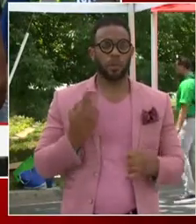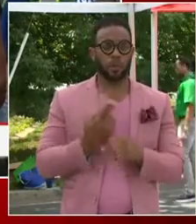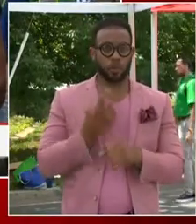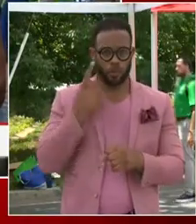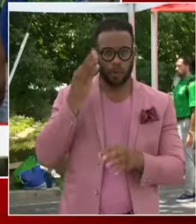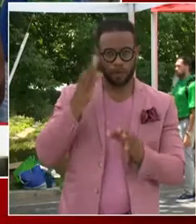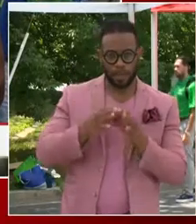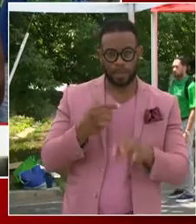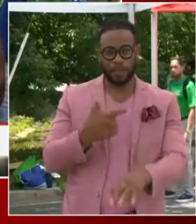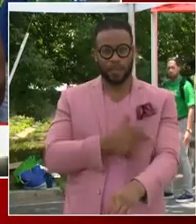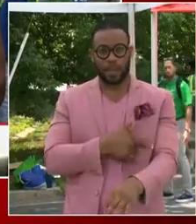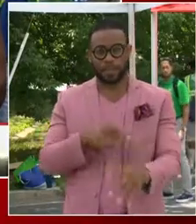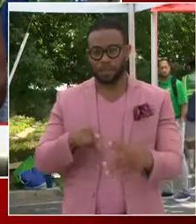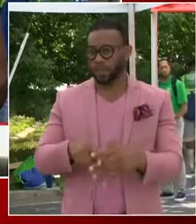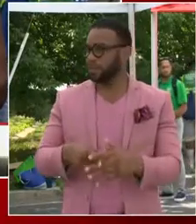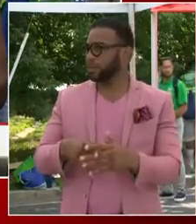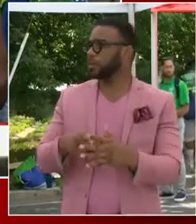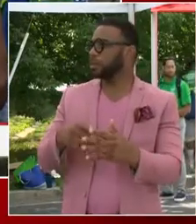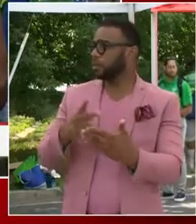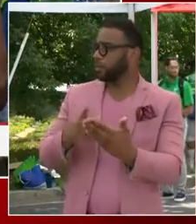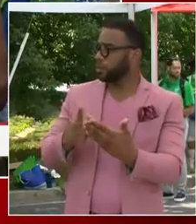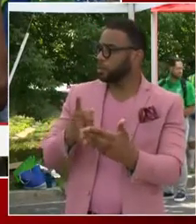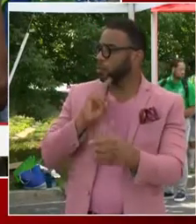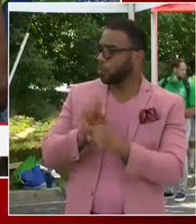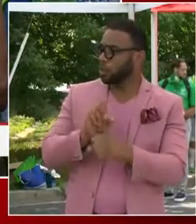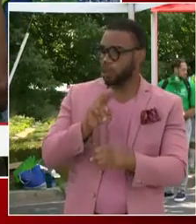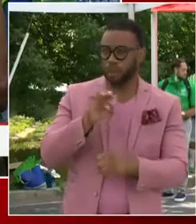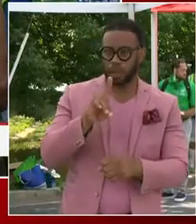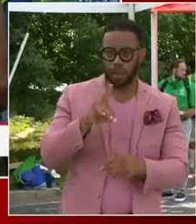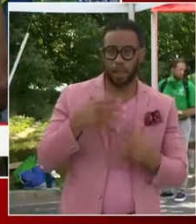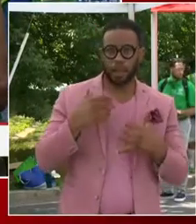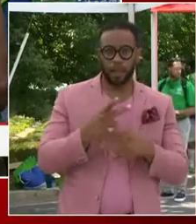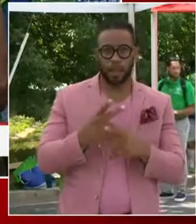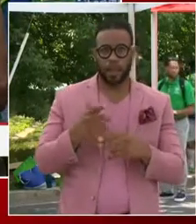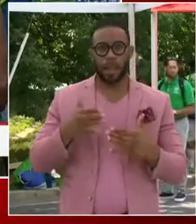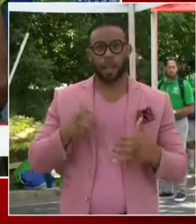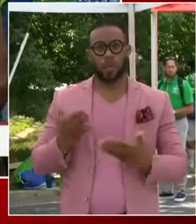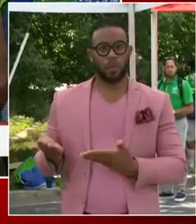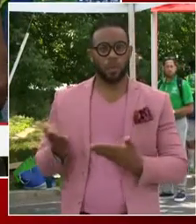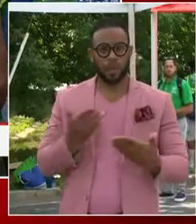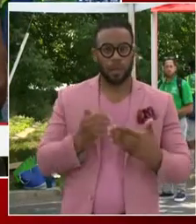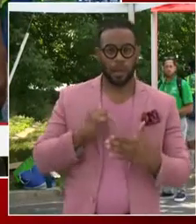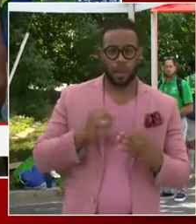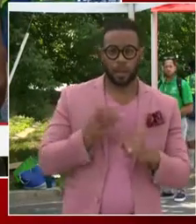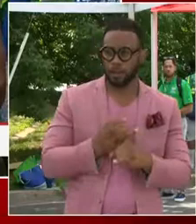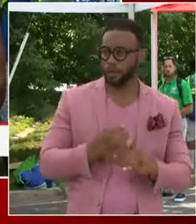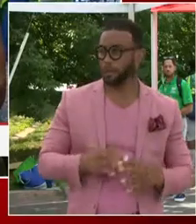Faith and Vaccine Initiative. And certainly, again, with United Healthcare, it allowed us to bring this here to our site.